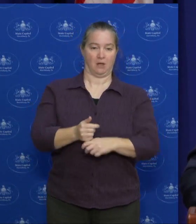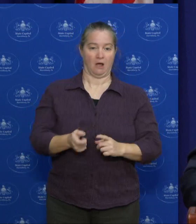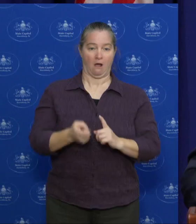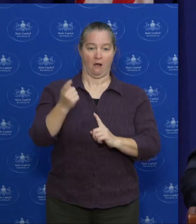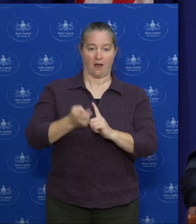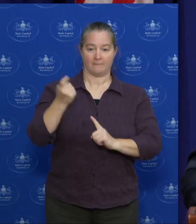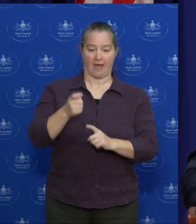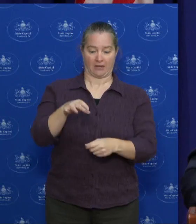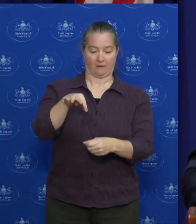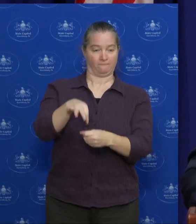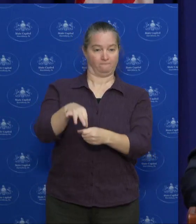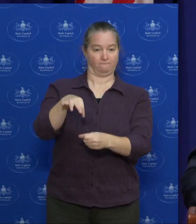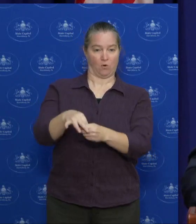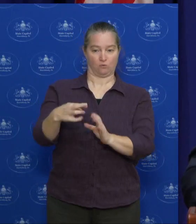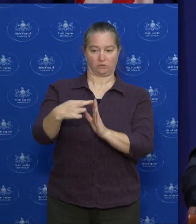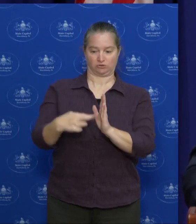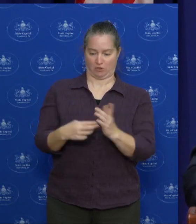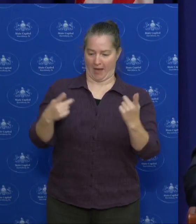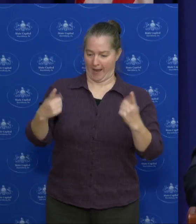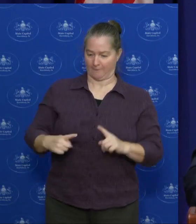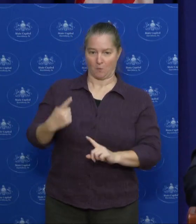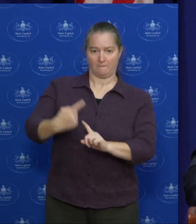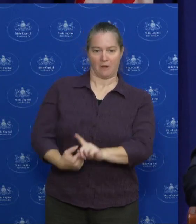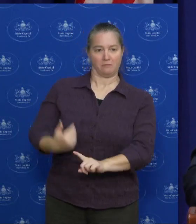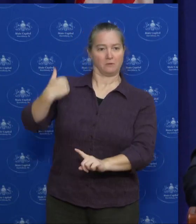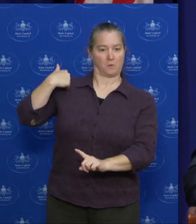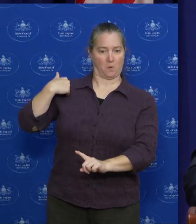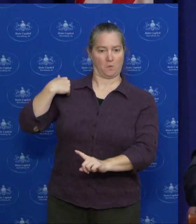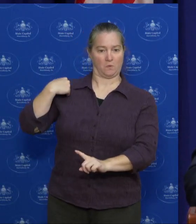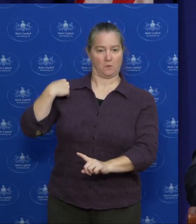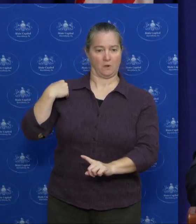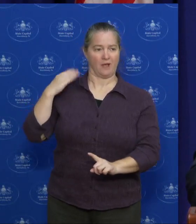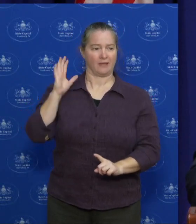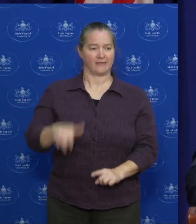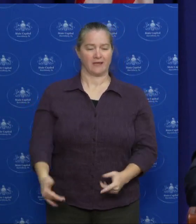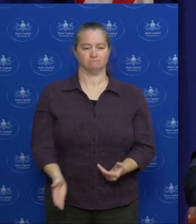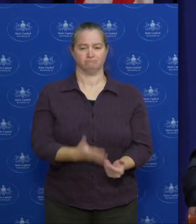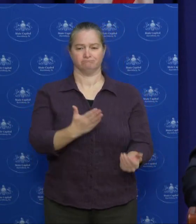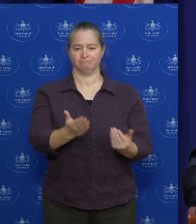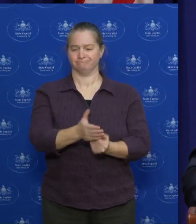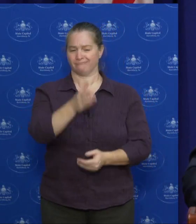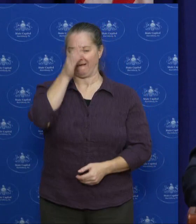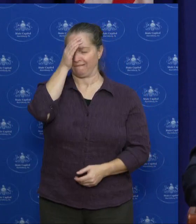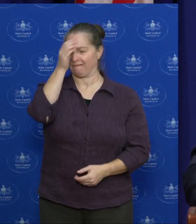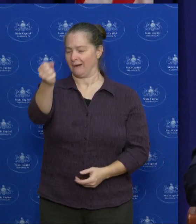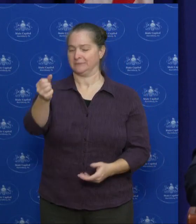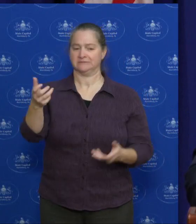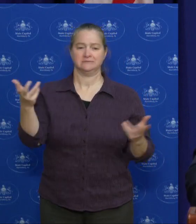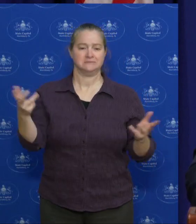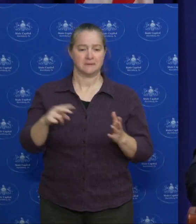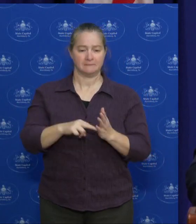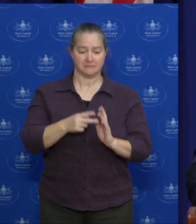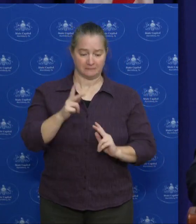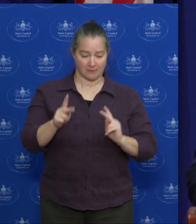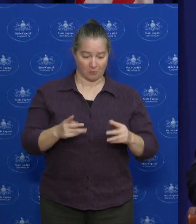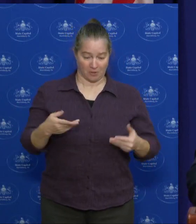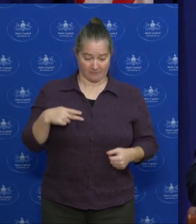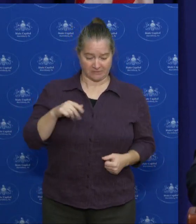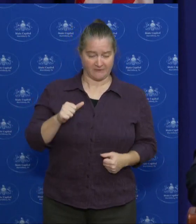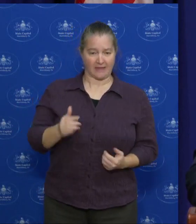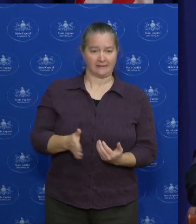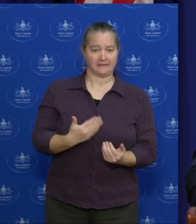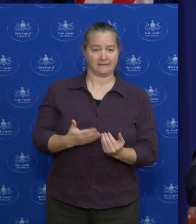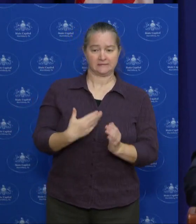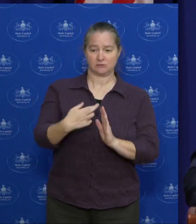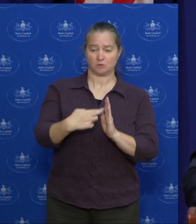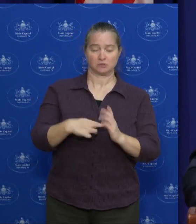month ago today. This common sense measure enables Pennsylvanians to more easily register to vote